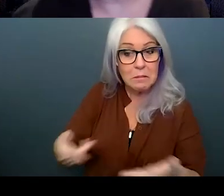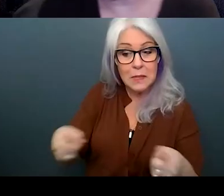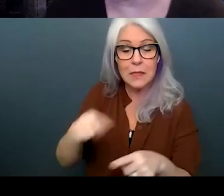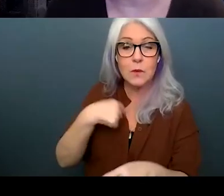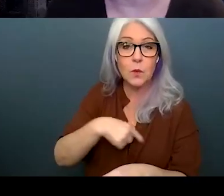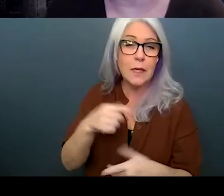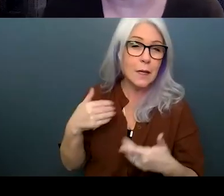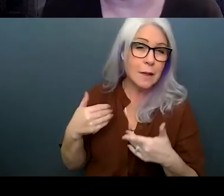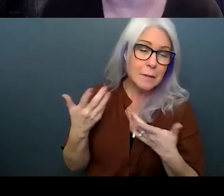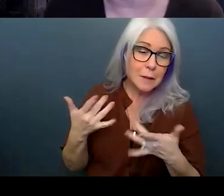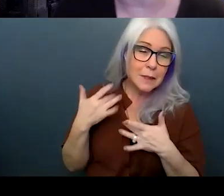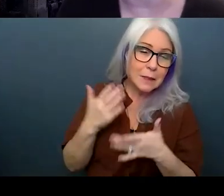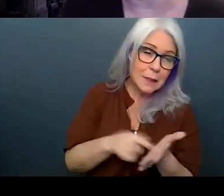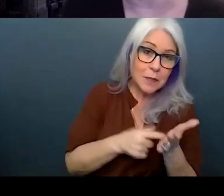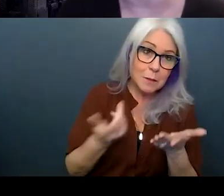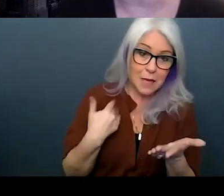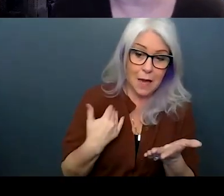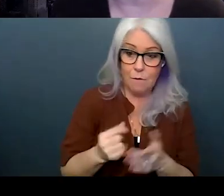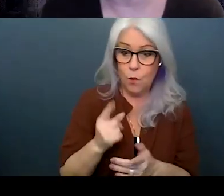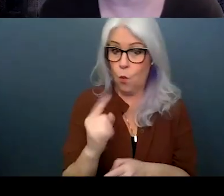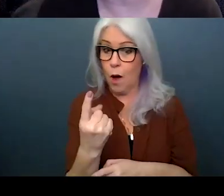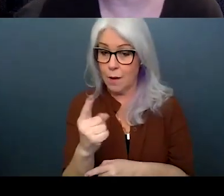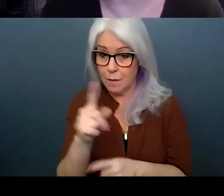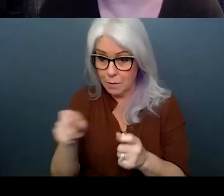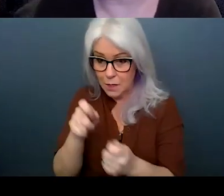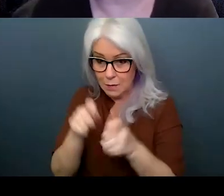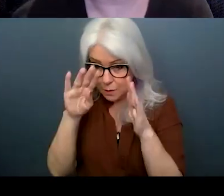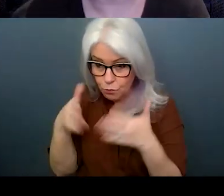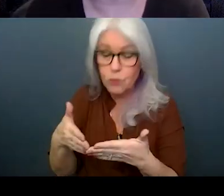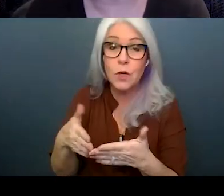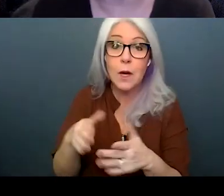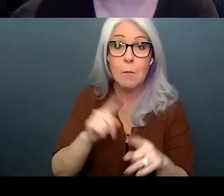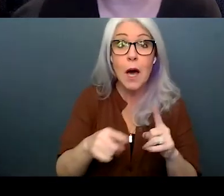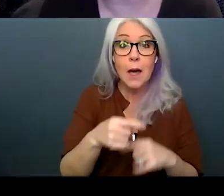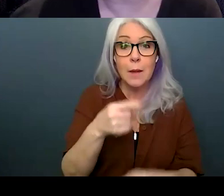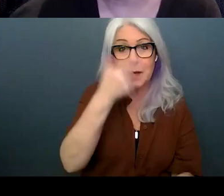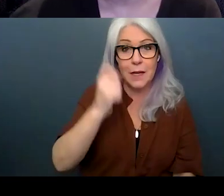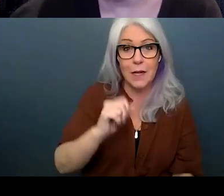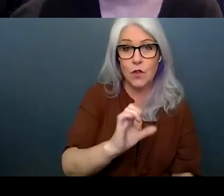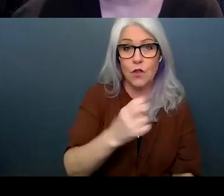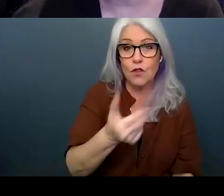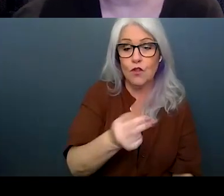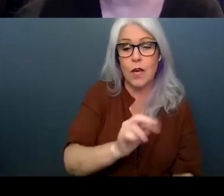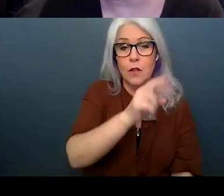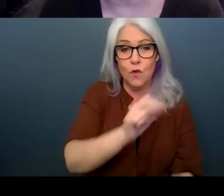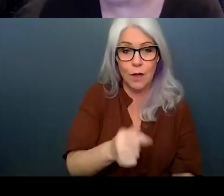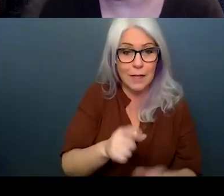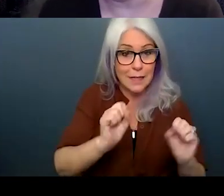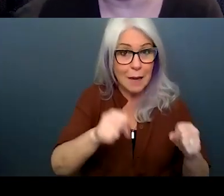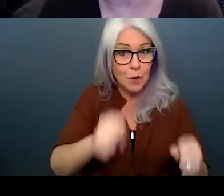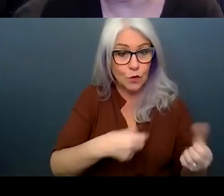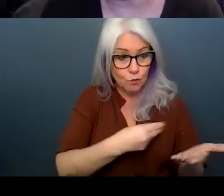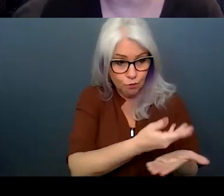one discipline discussing this, but as you can tell just from Chandra being able to tell you about this, these are rules that